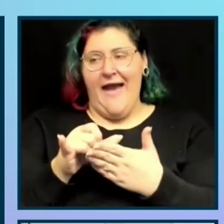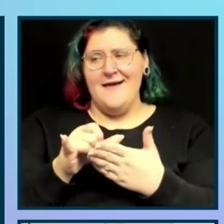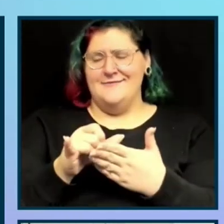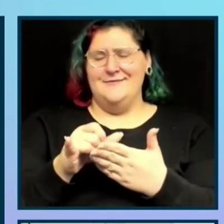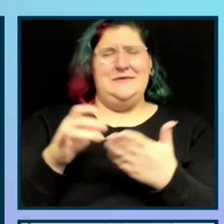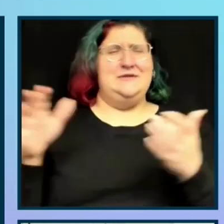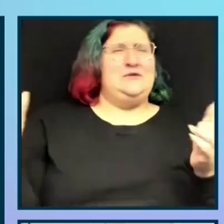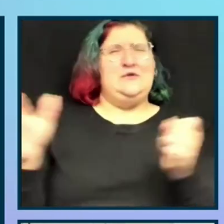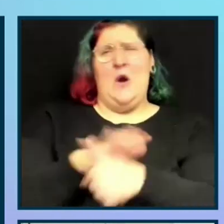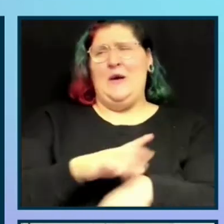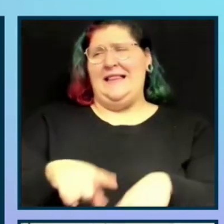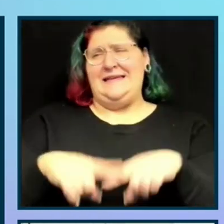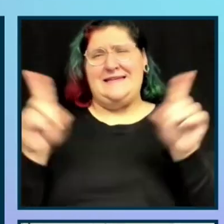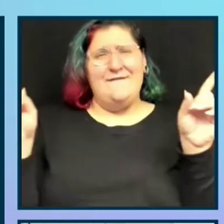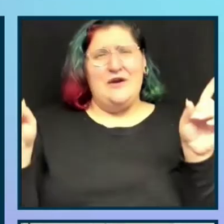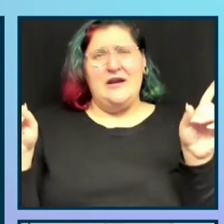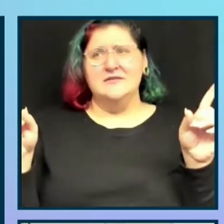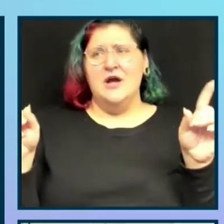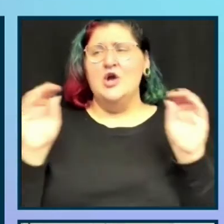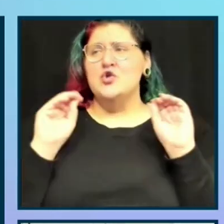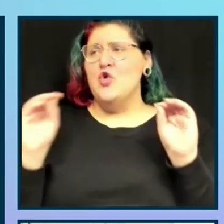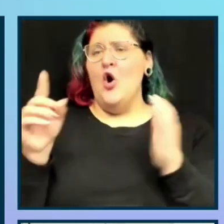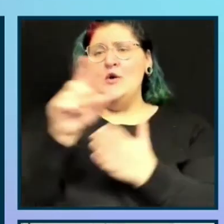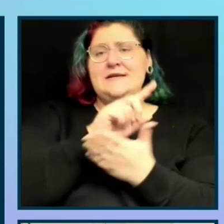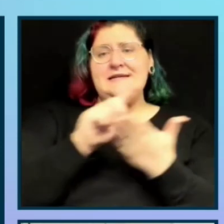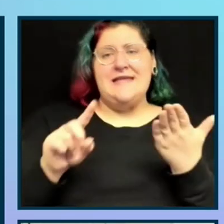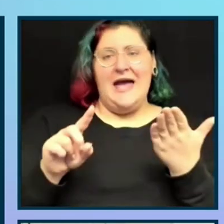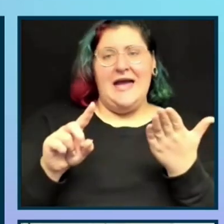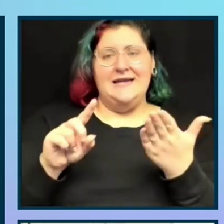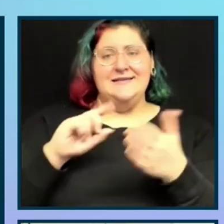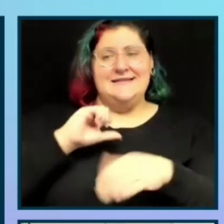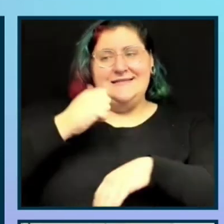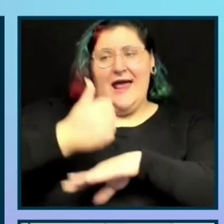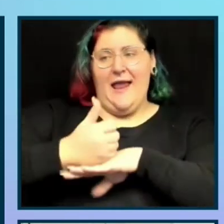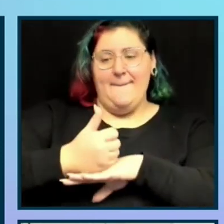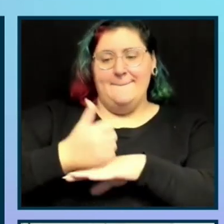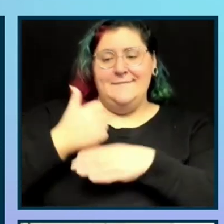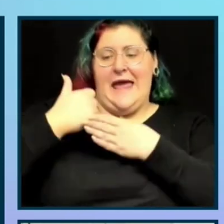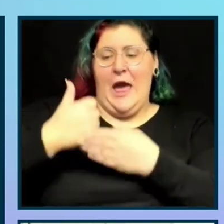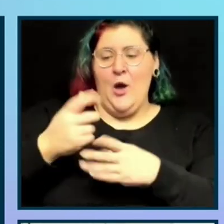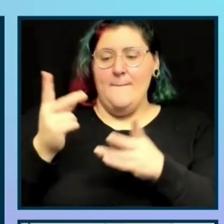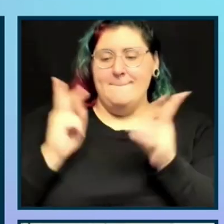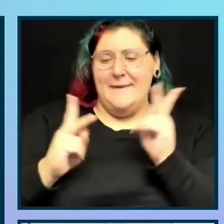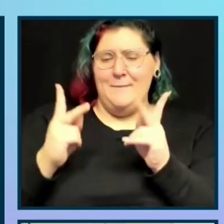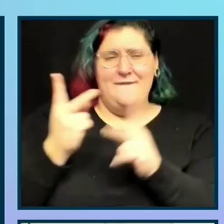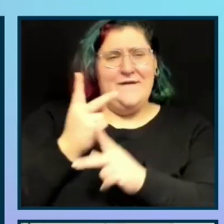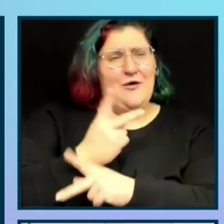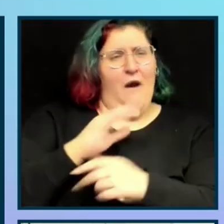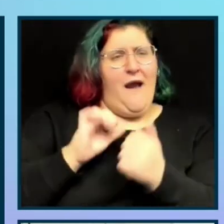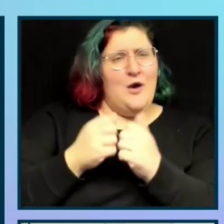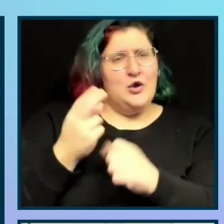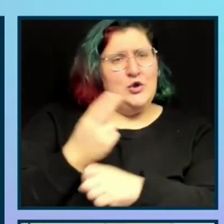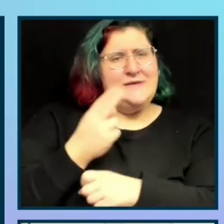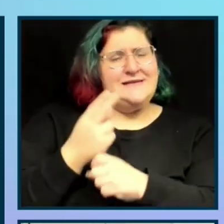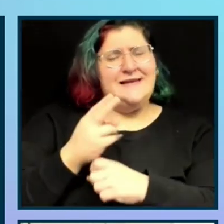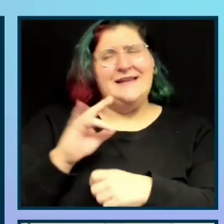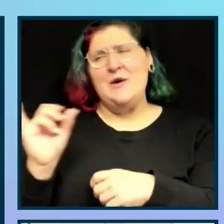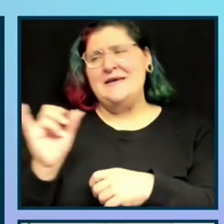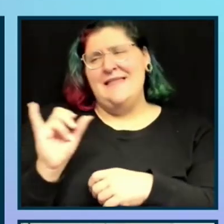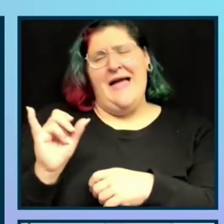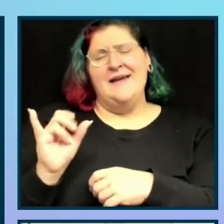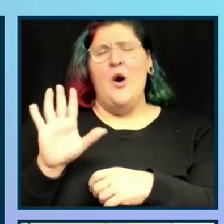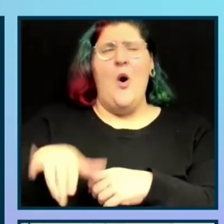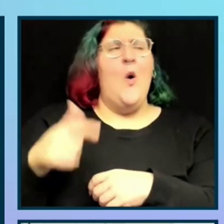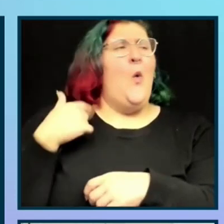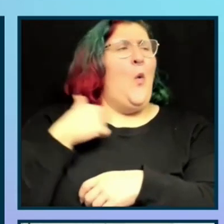place for people to figure this out. It was ill-defined. I very much liken it to build the bridge when we get